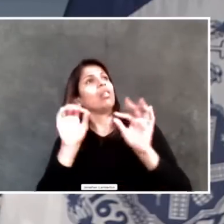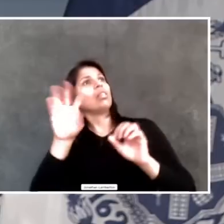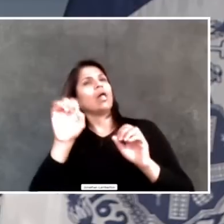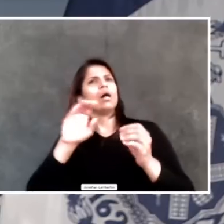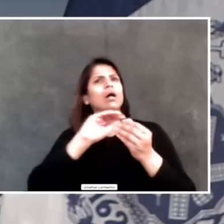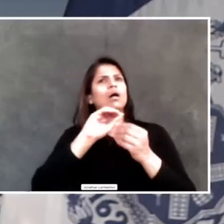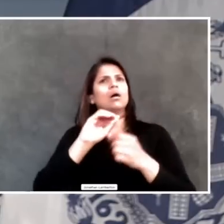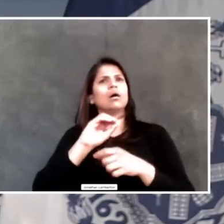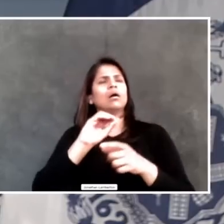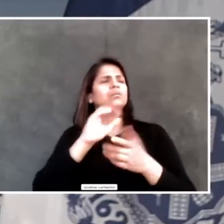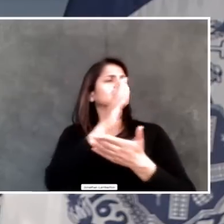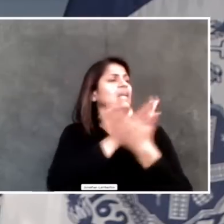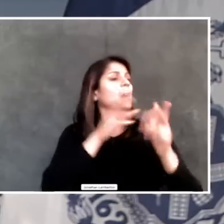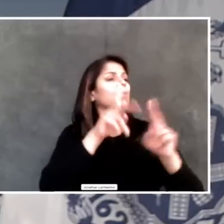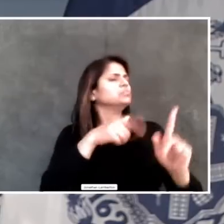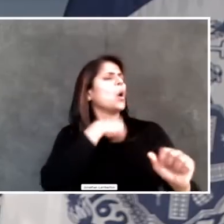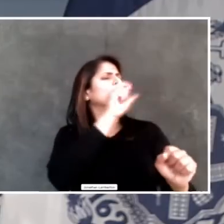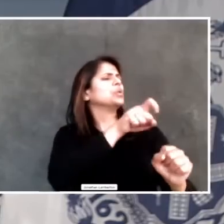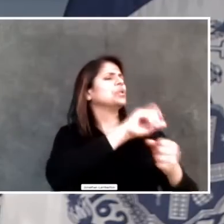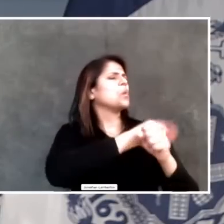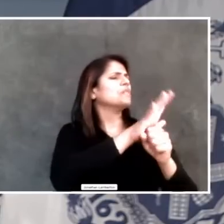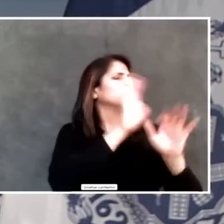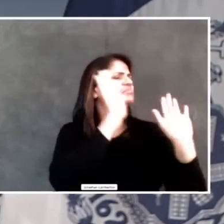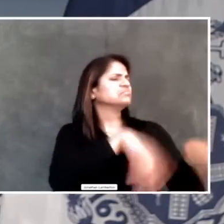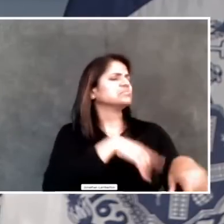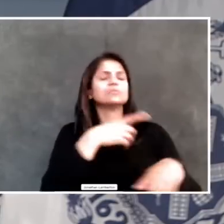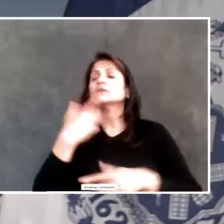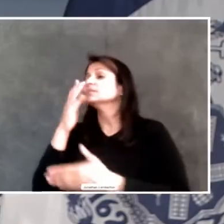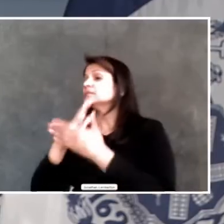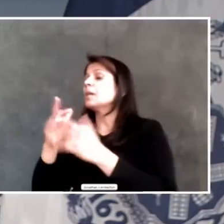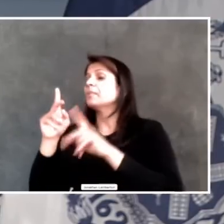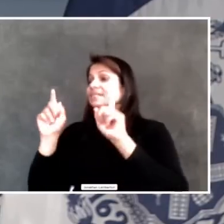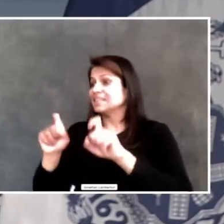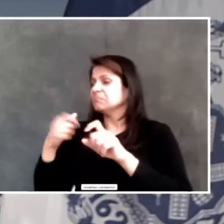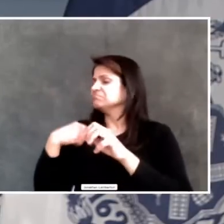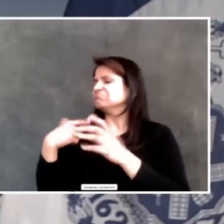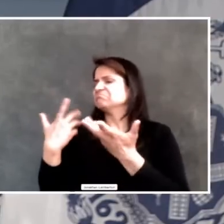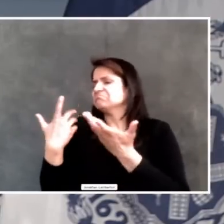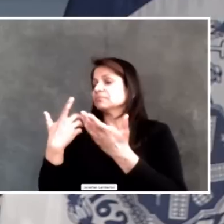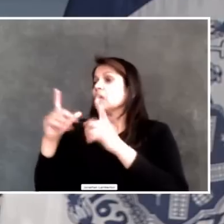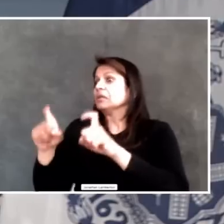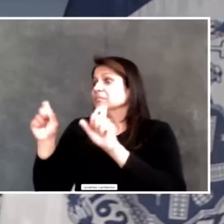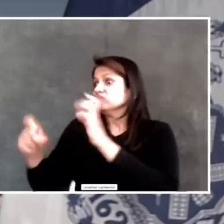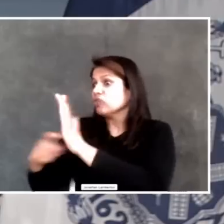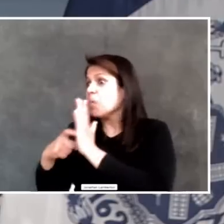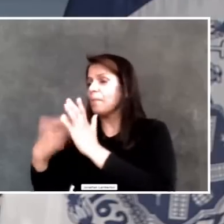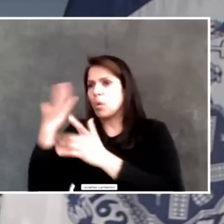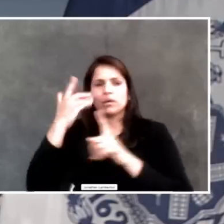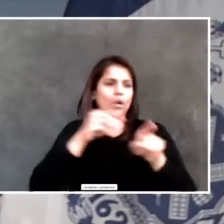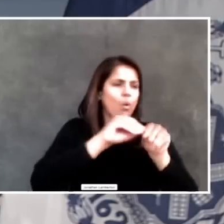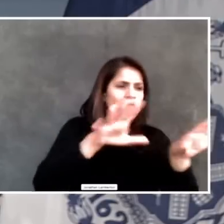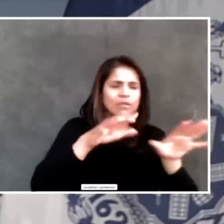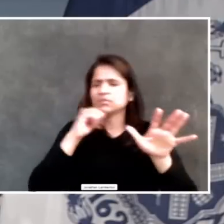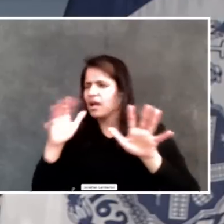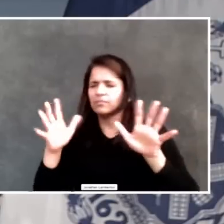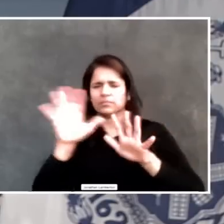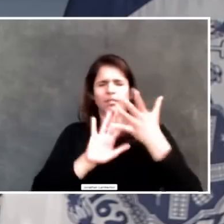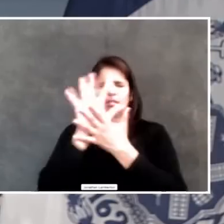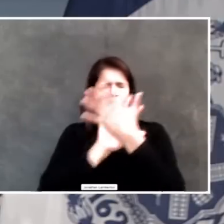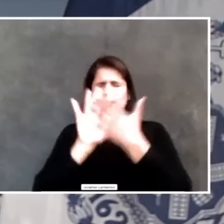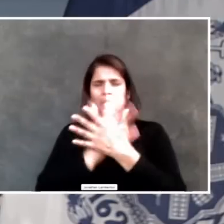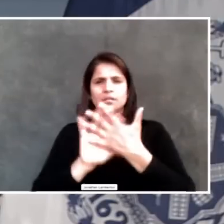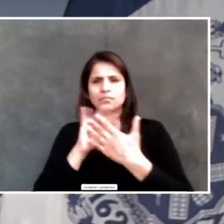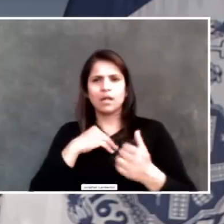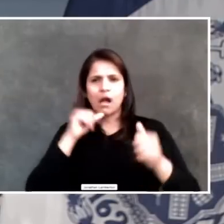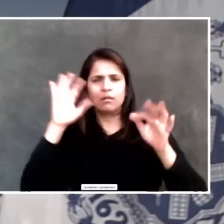start to move on? Yeah, this is a very good question. I appreciate it because you're raising a couple of different points that I think make the testing discussion a